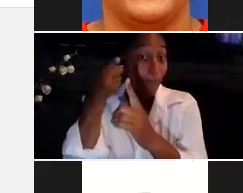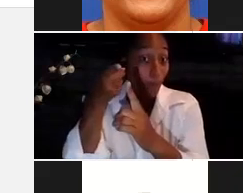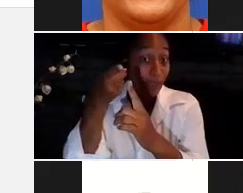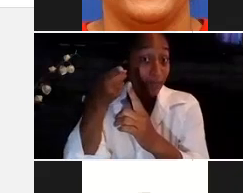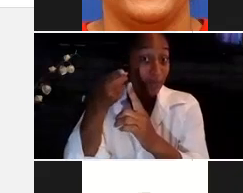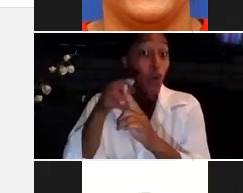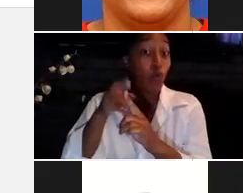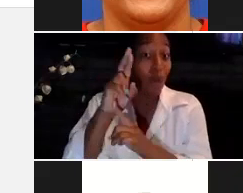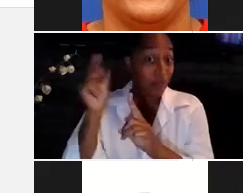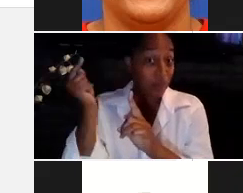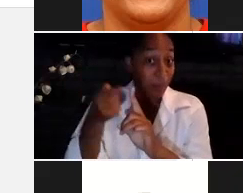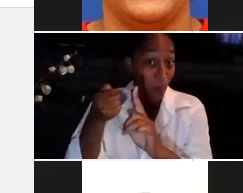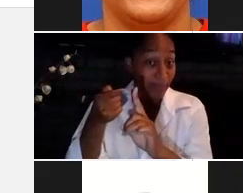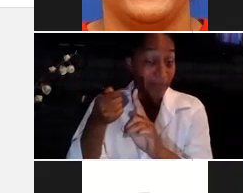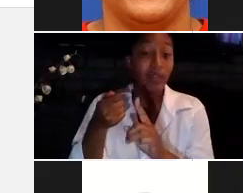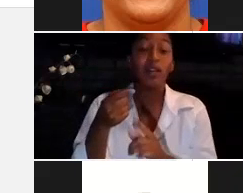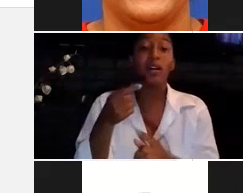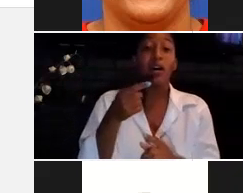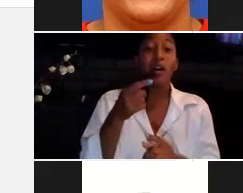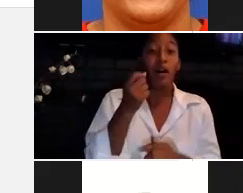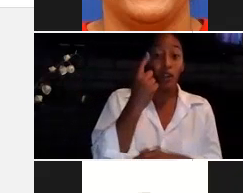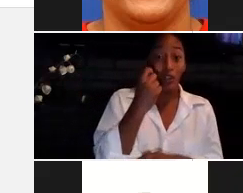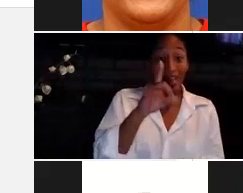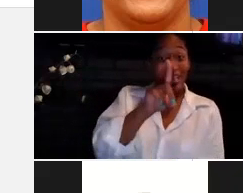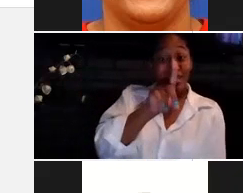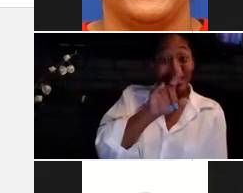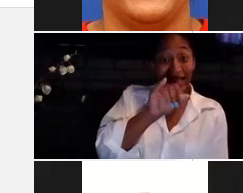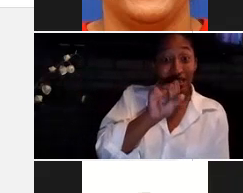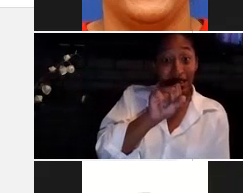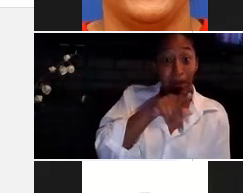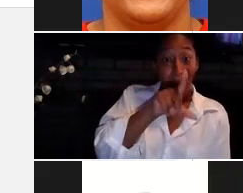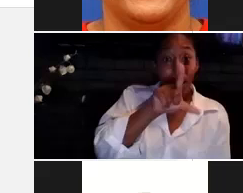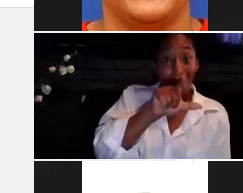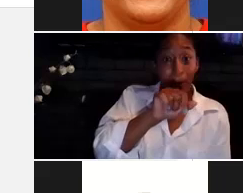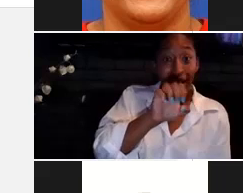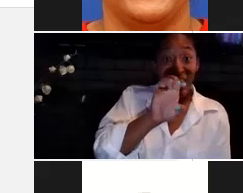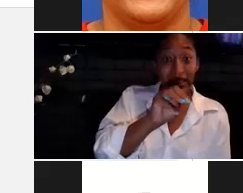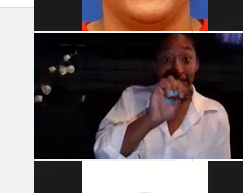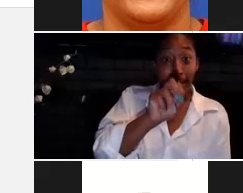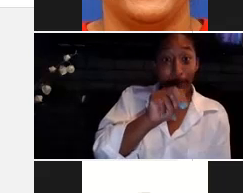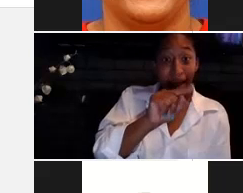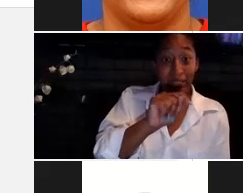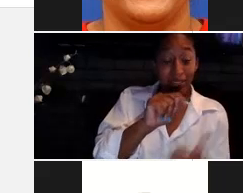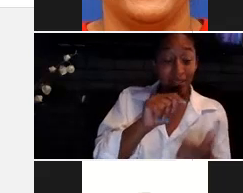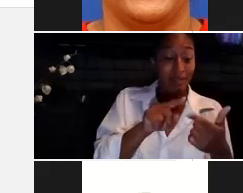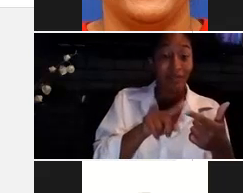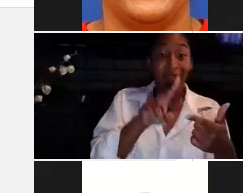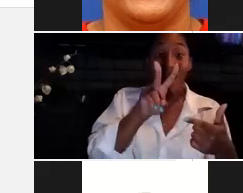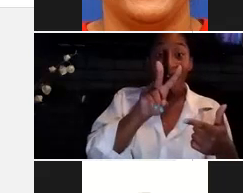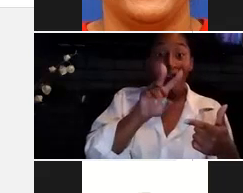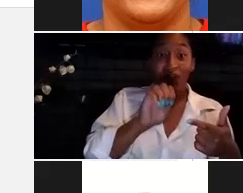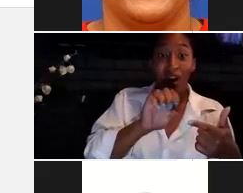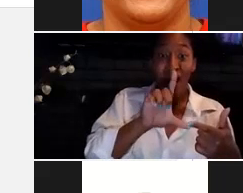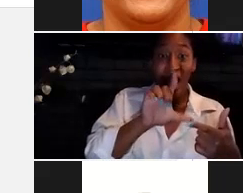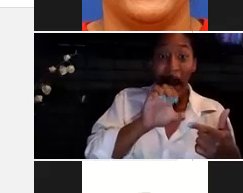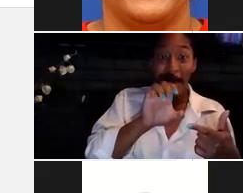so displacement, velocity, and acceleration are examples of vector properties.